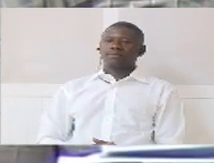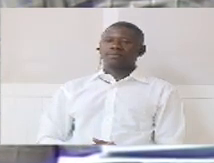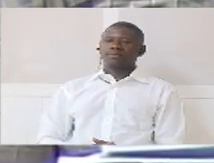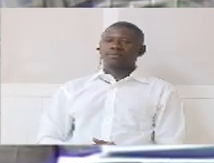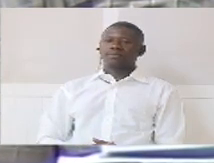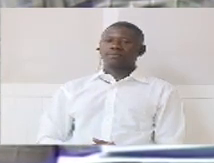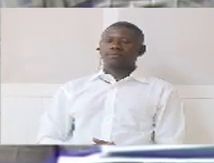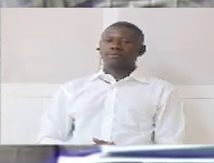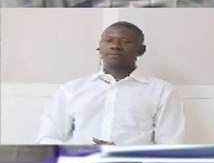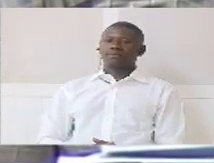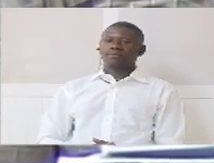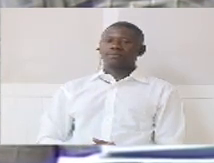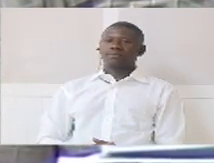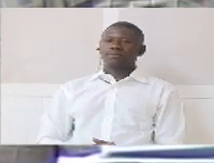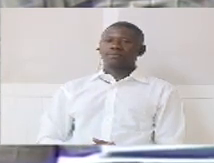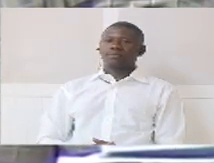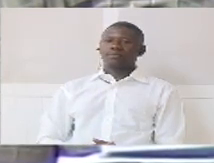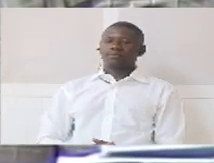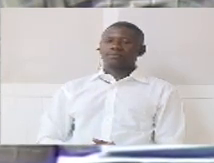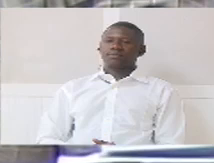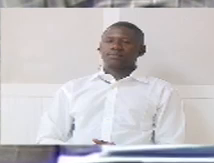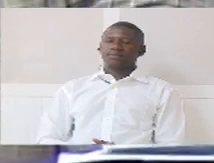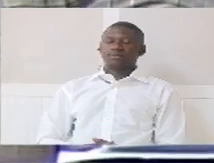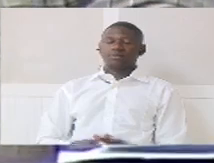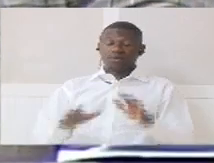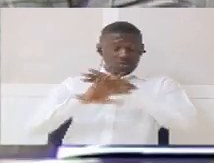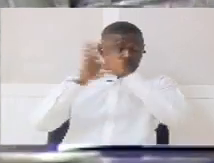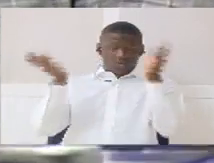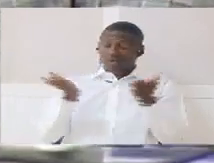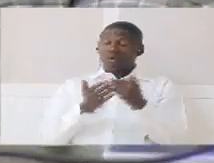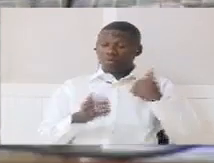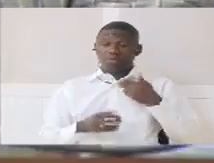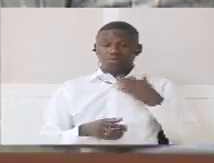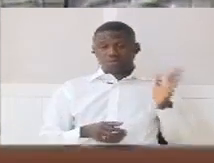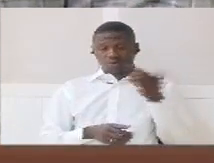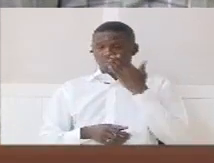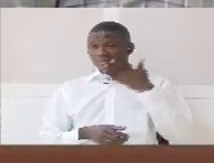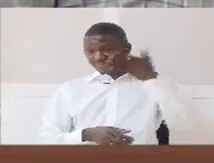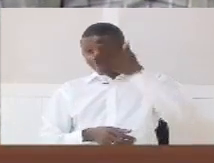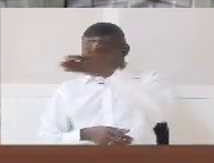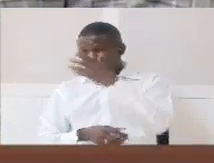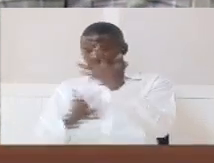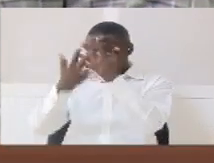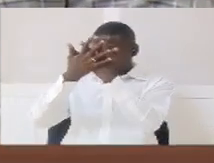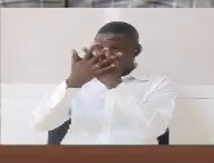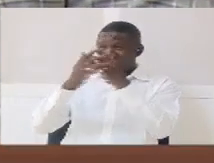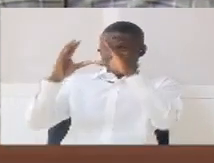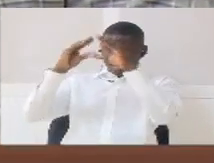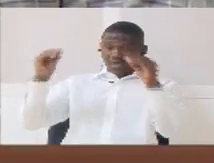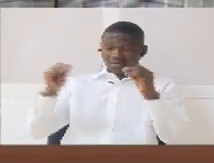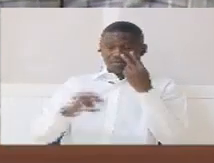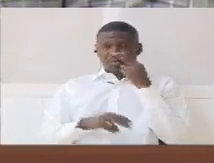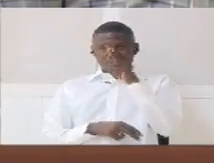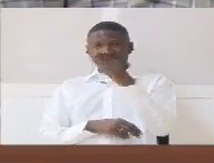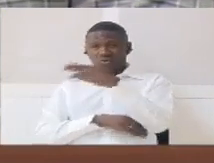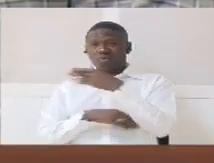prison min beta re prison visit la ye bunda dal jela be nyami. All those that went to visit the prisons saw the way the doors are. Okay, go bunda